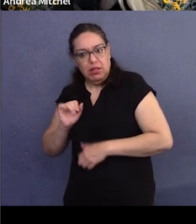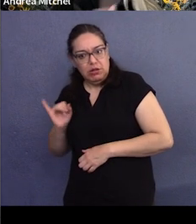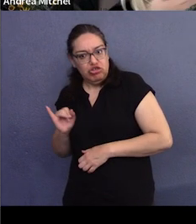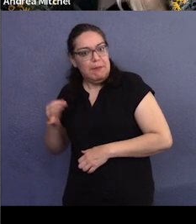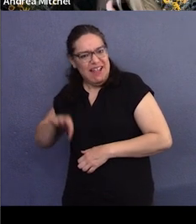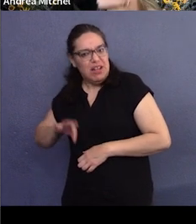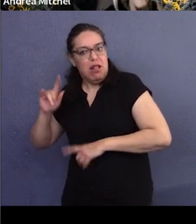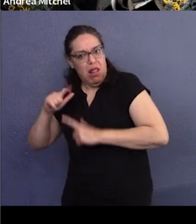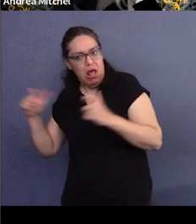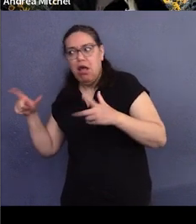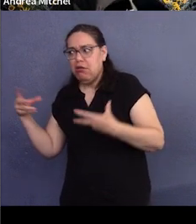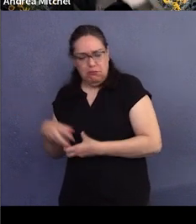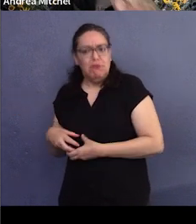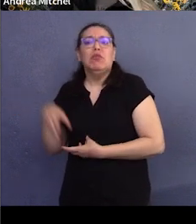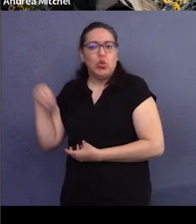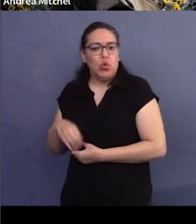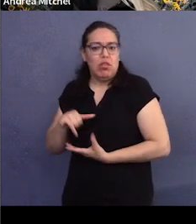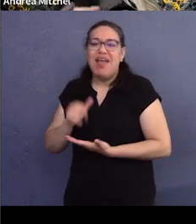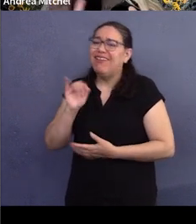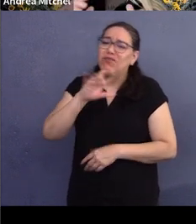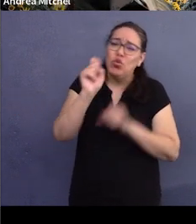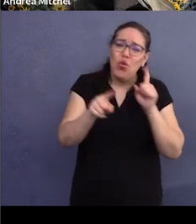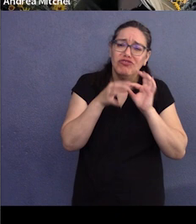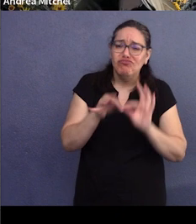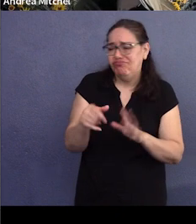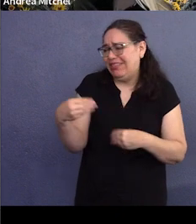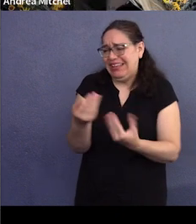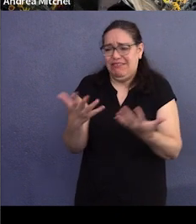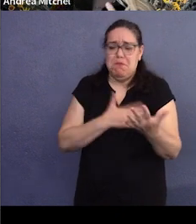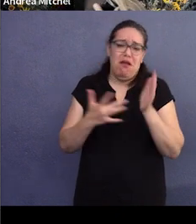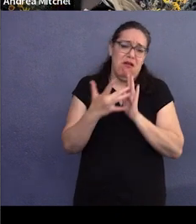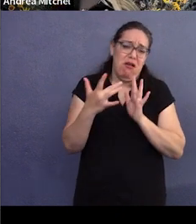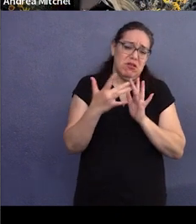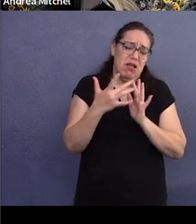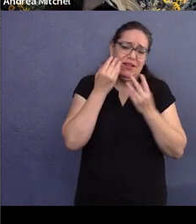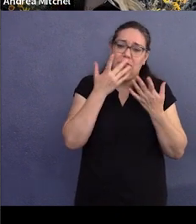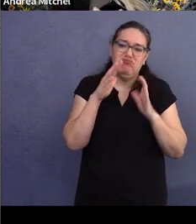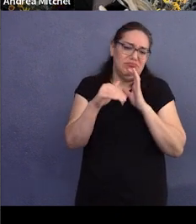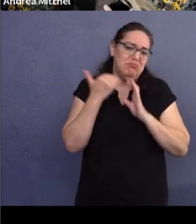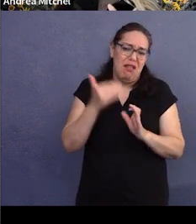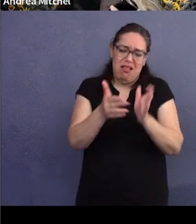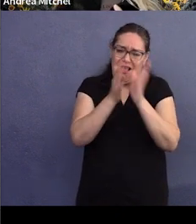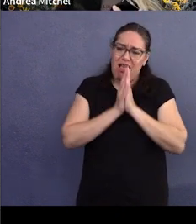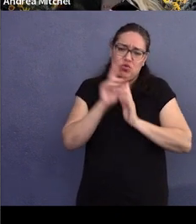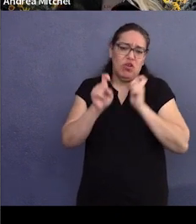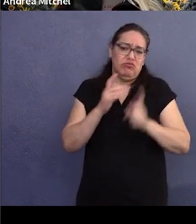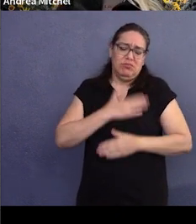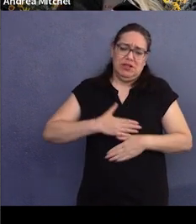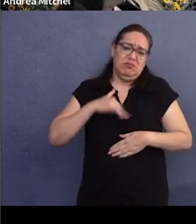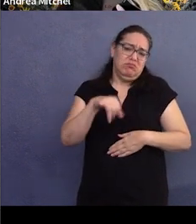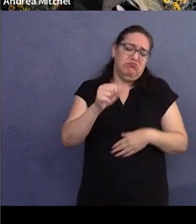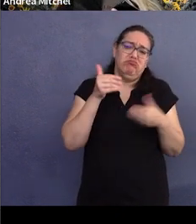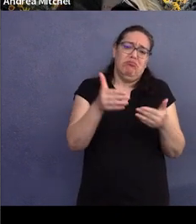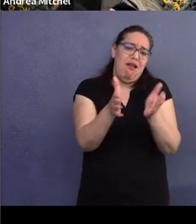any questions on this, Janie will give you my contact information. Please feel free to shoot me an email on this. But it is,